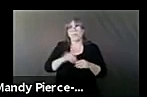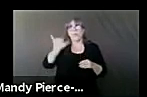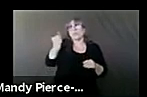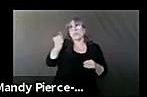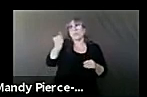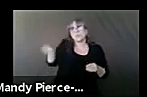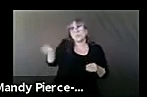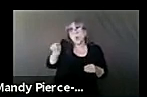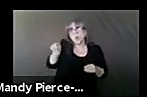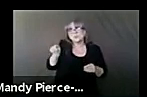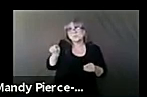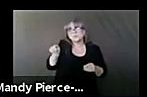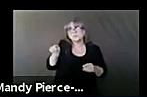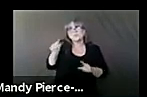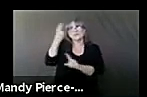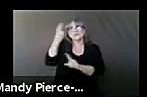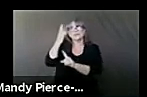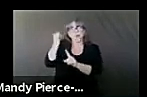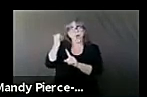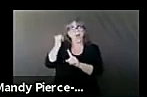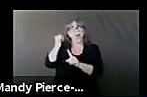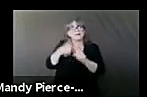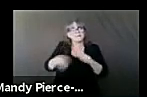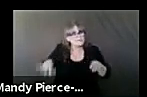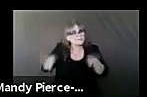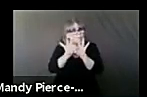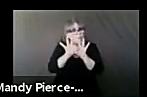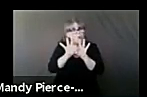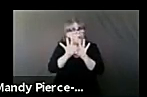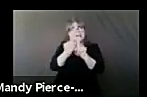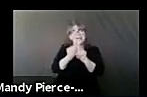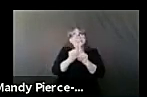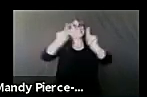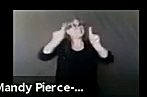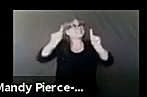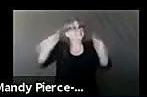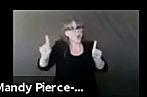measures are so important. Next slide.